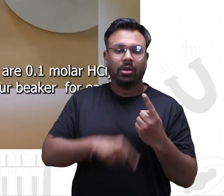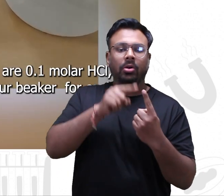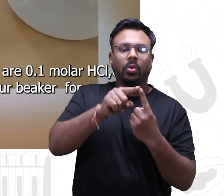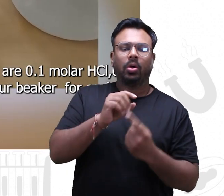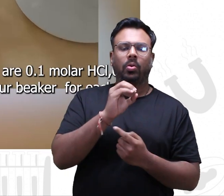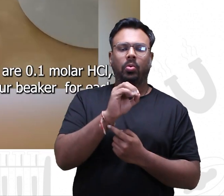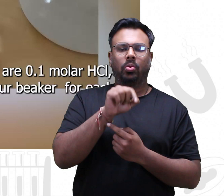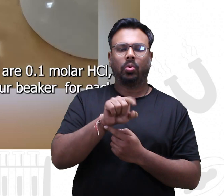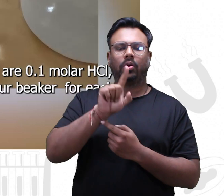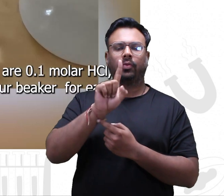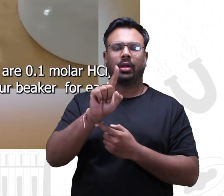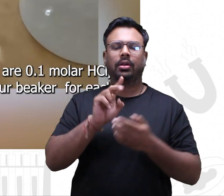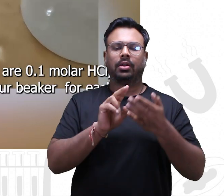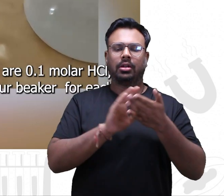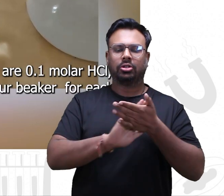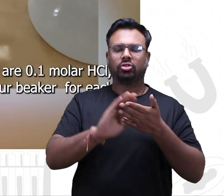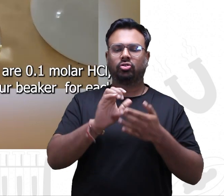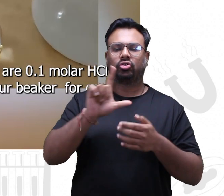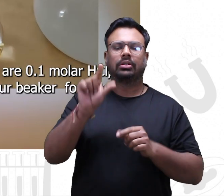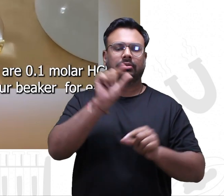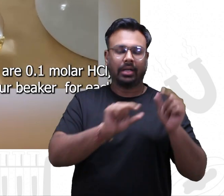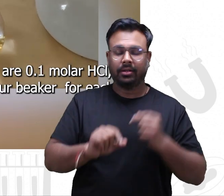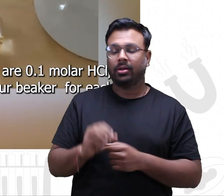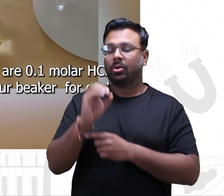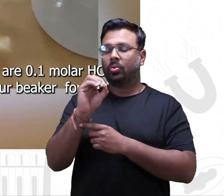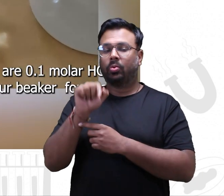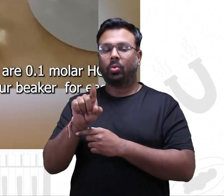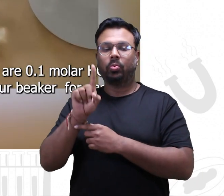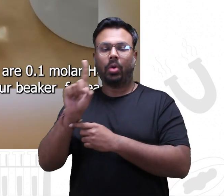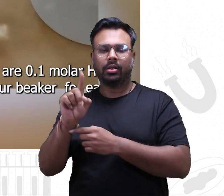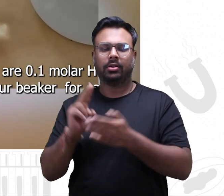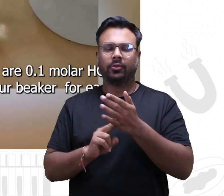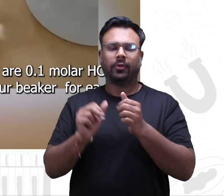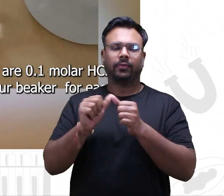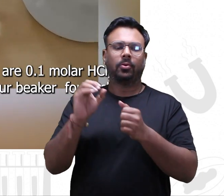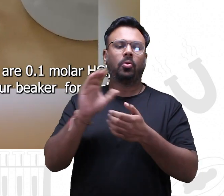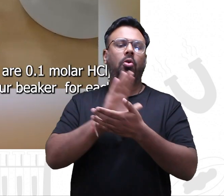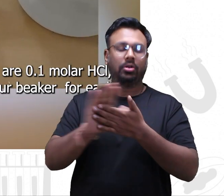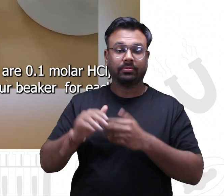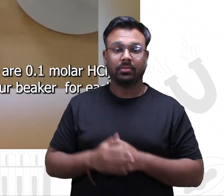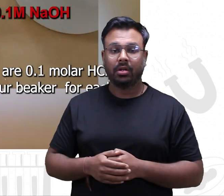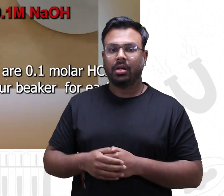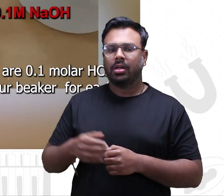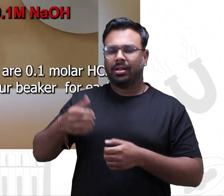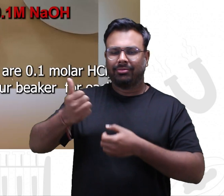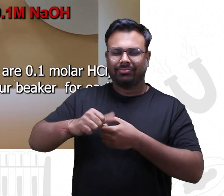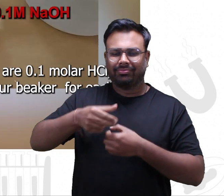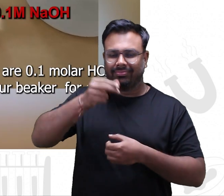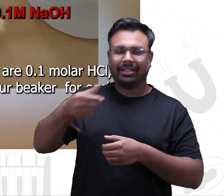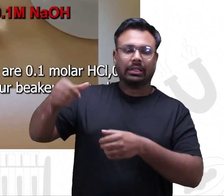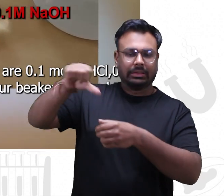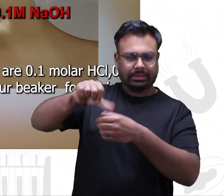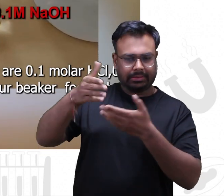For this experiment, we take 4 different types of solution. These are 0.1 molar HCl,